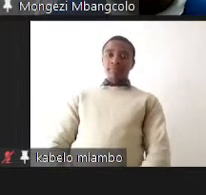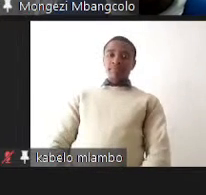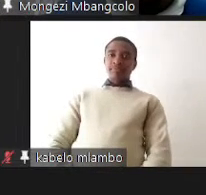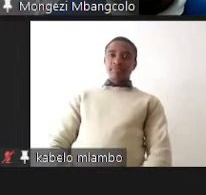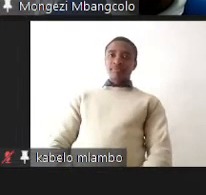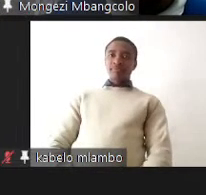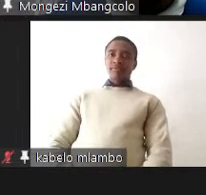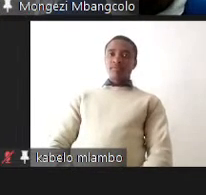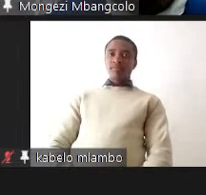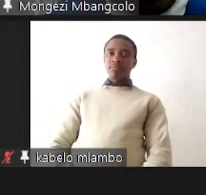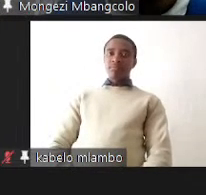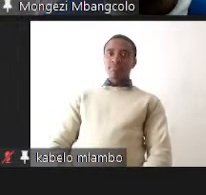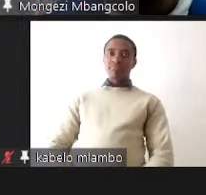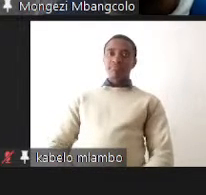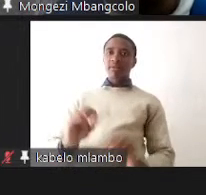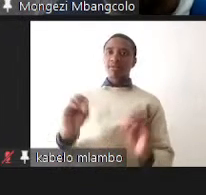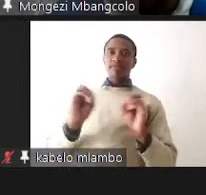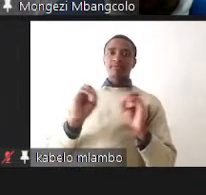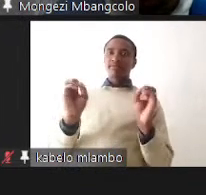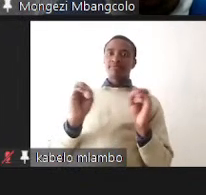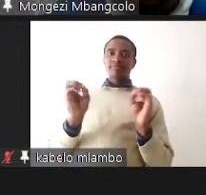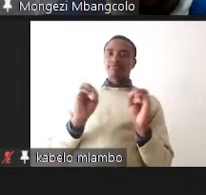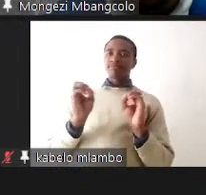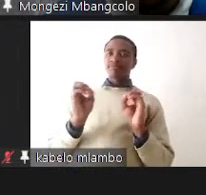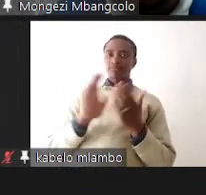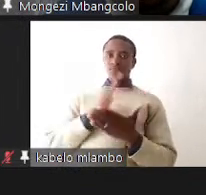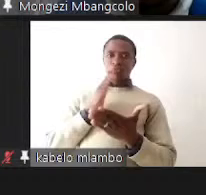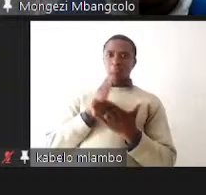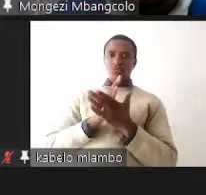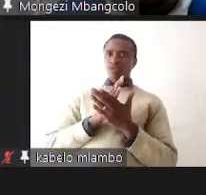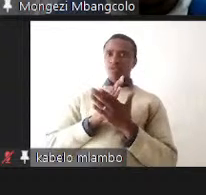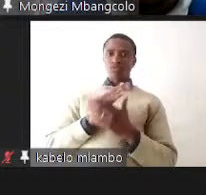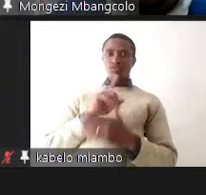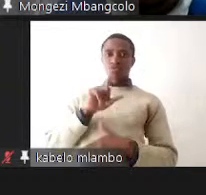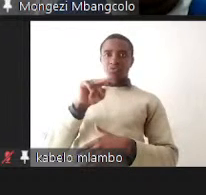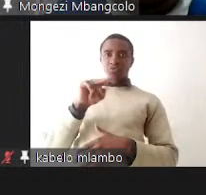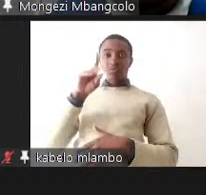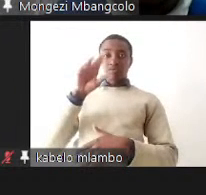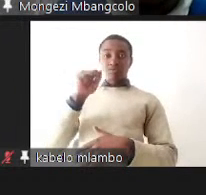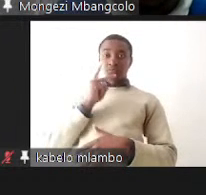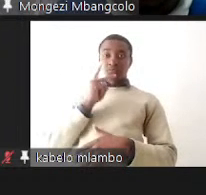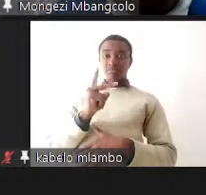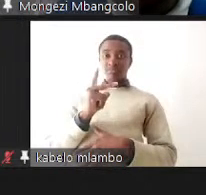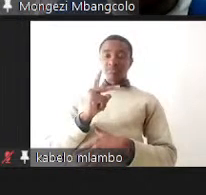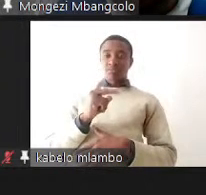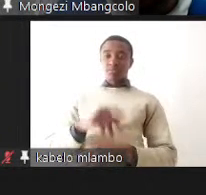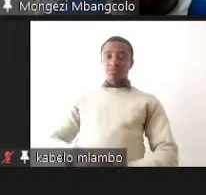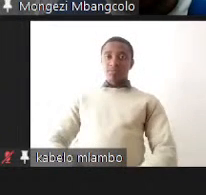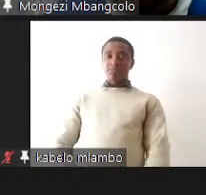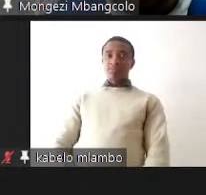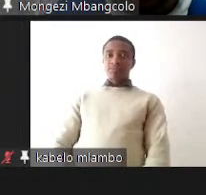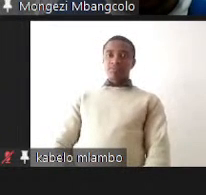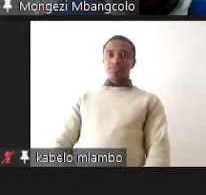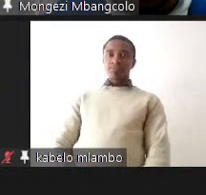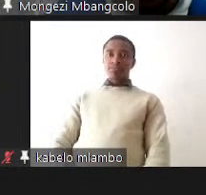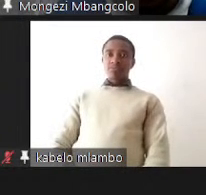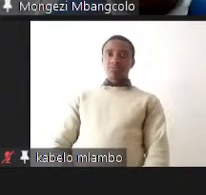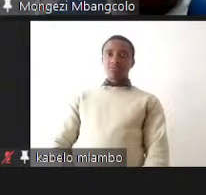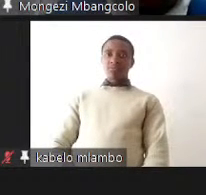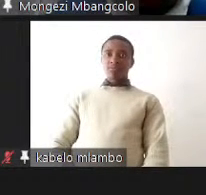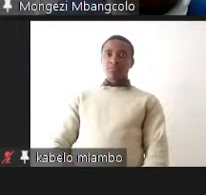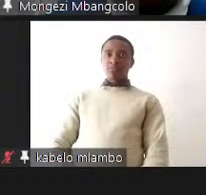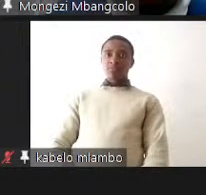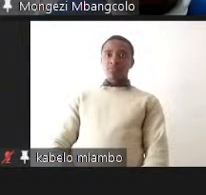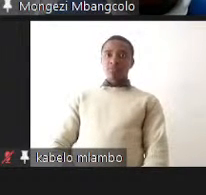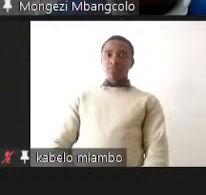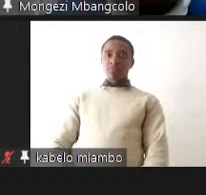Not on my side. I'm not sure, Linda, on your side, but not on my side. I'm seeing the slide with the questions that